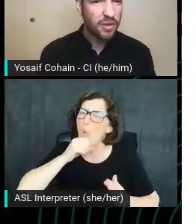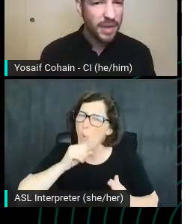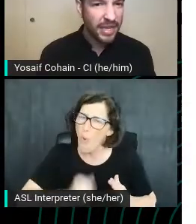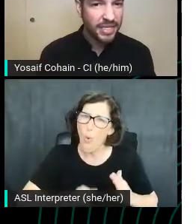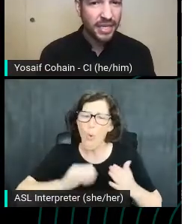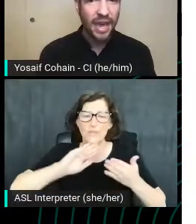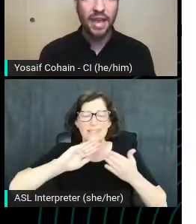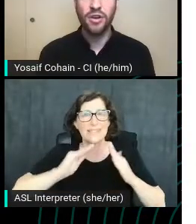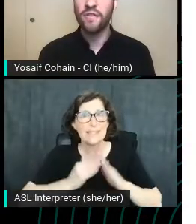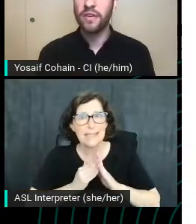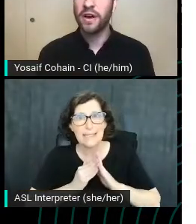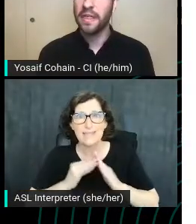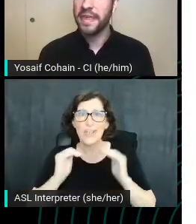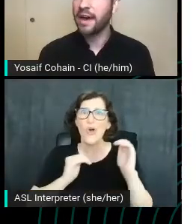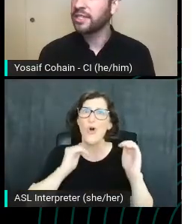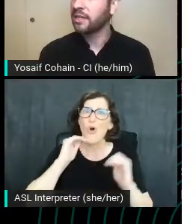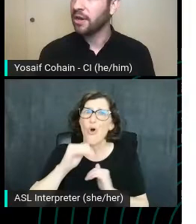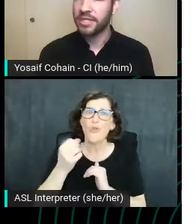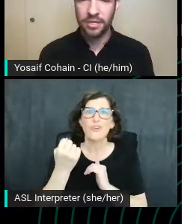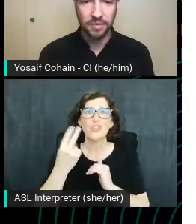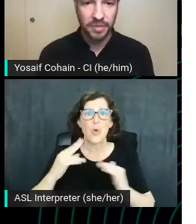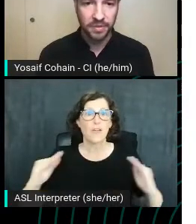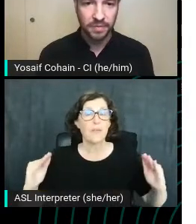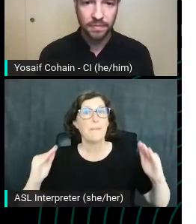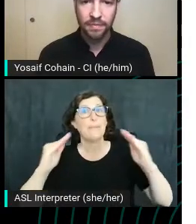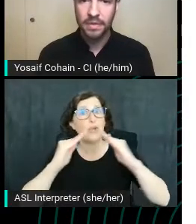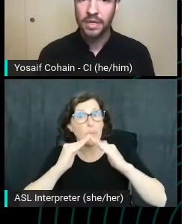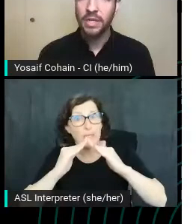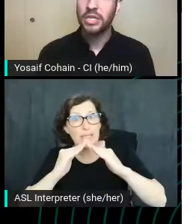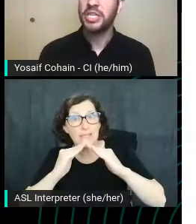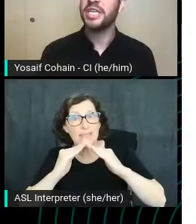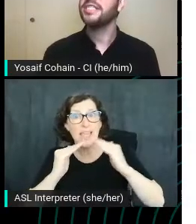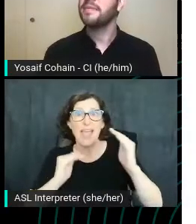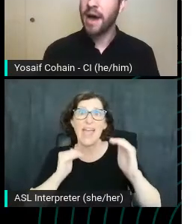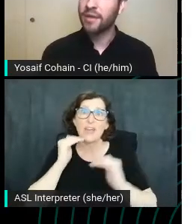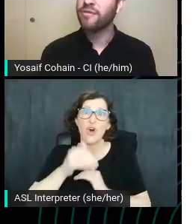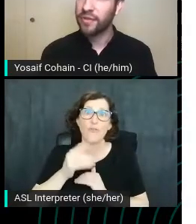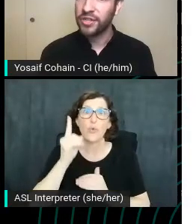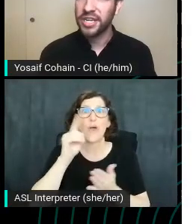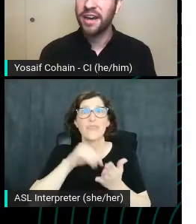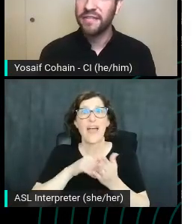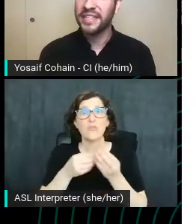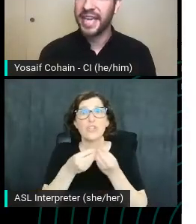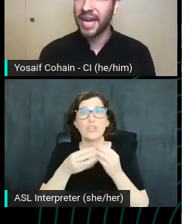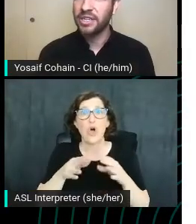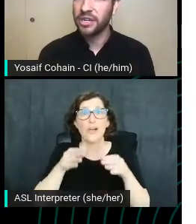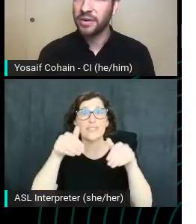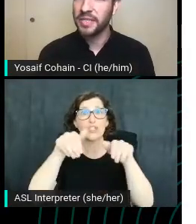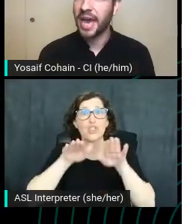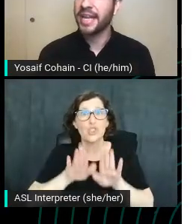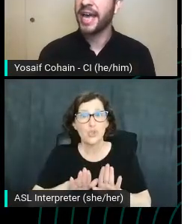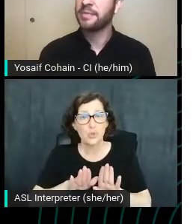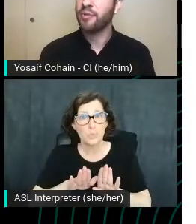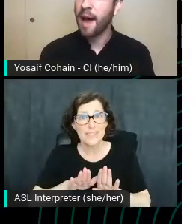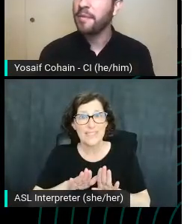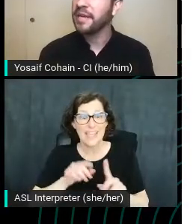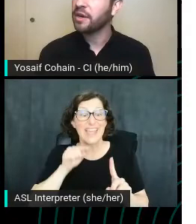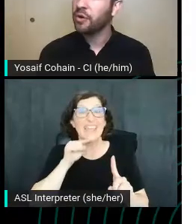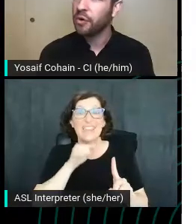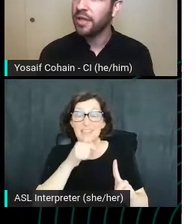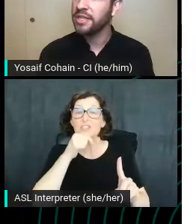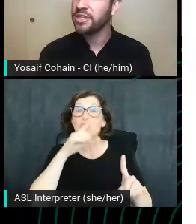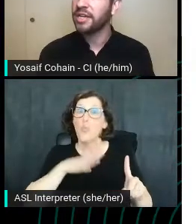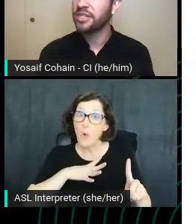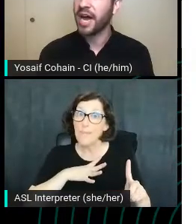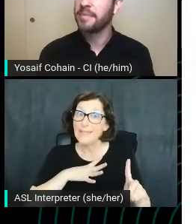dozen pyramids, and over 1,000 lost tombs. She is the modern version of Indiana Jones and has probably